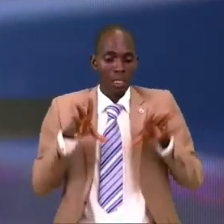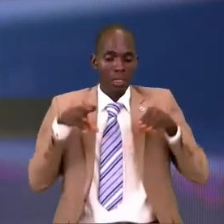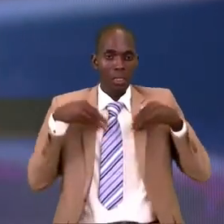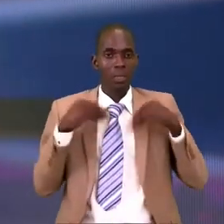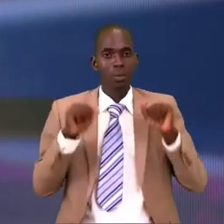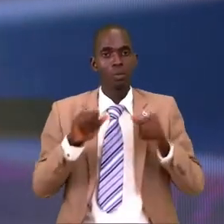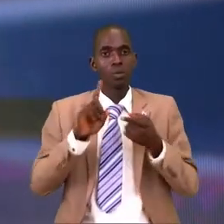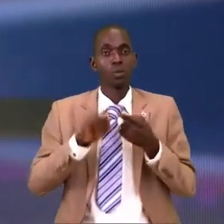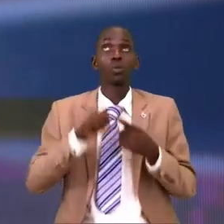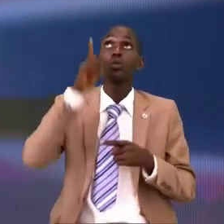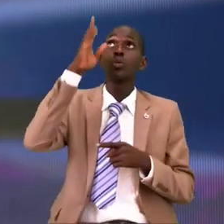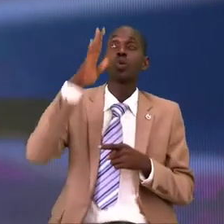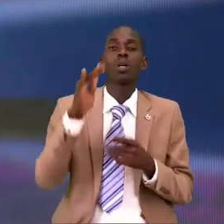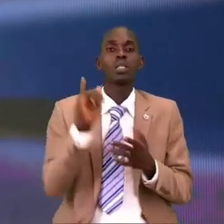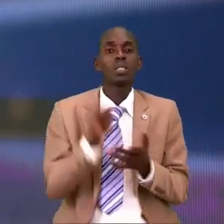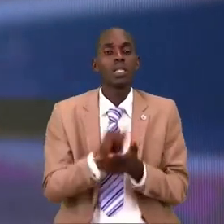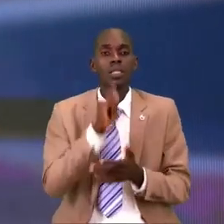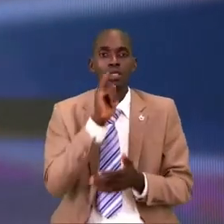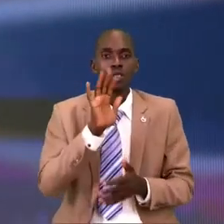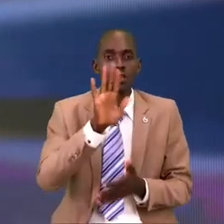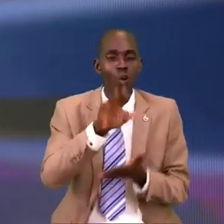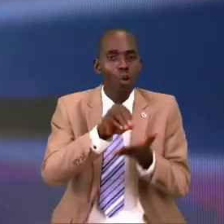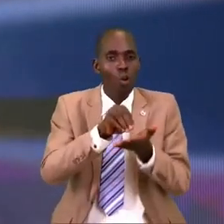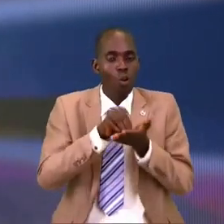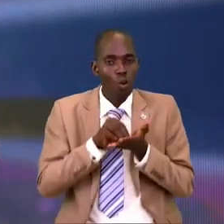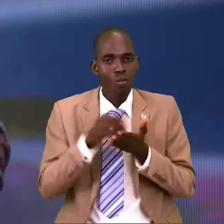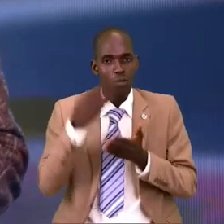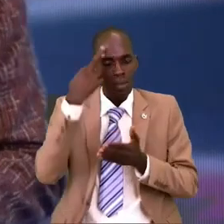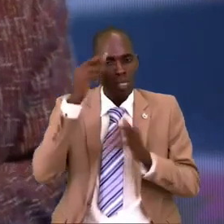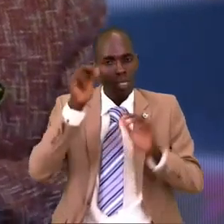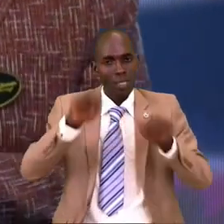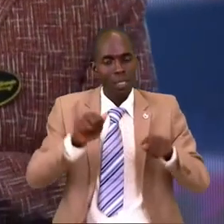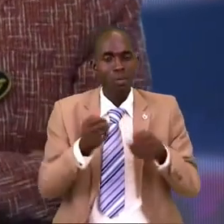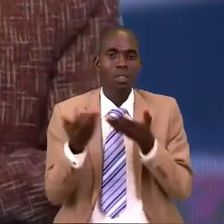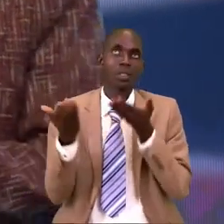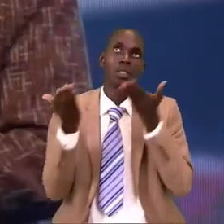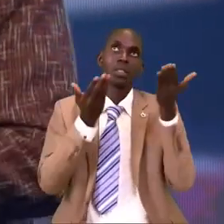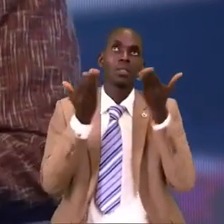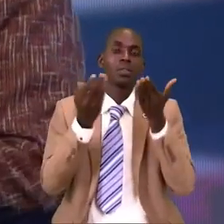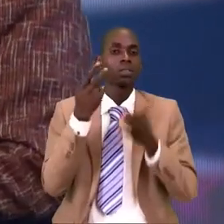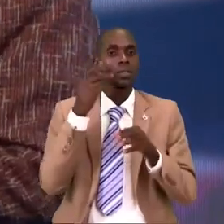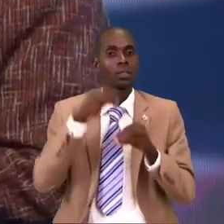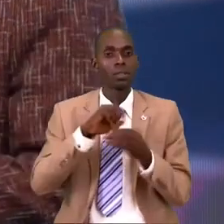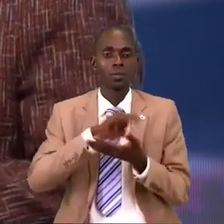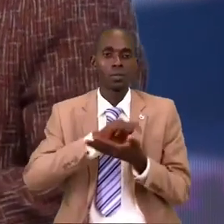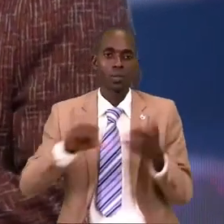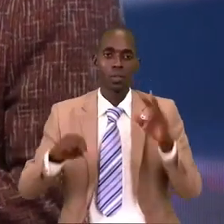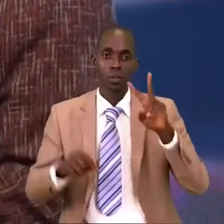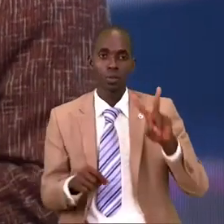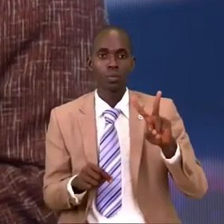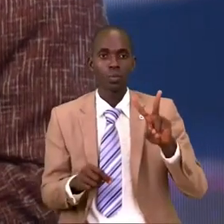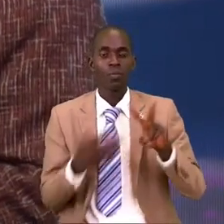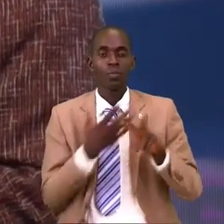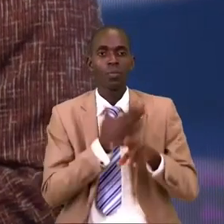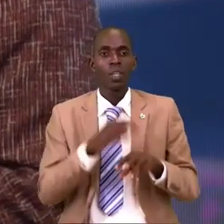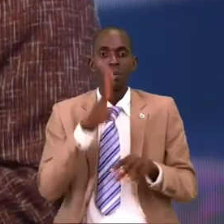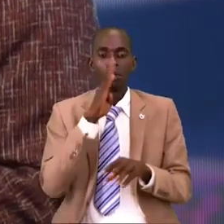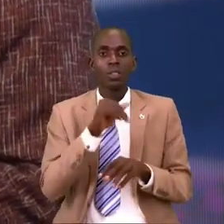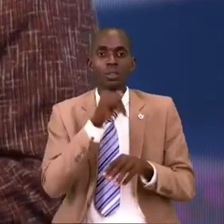and be not conformed to this world, the world of